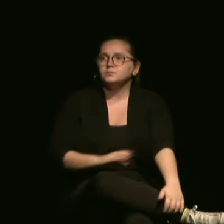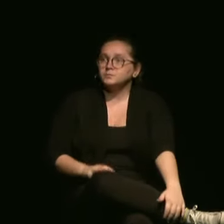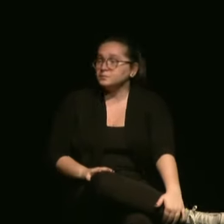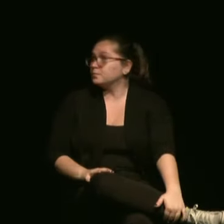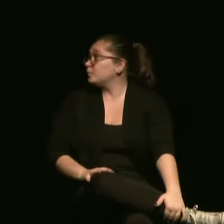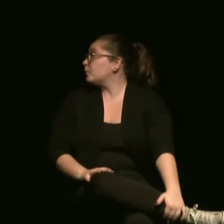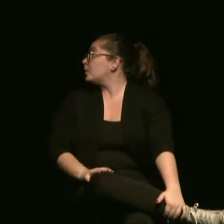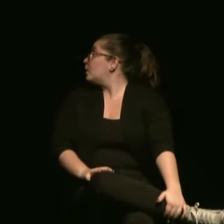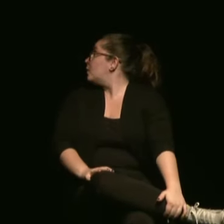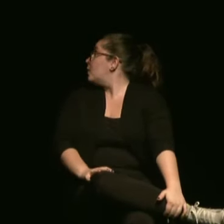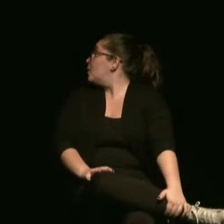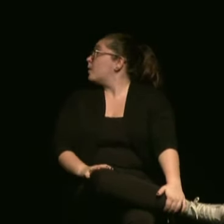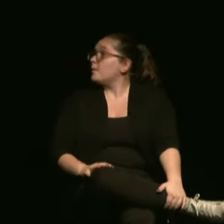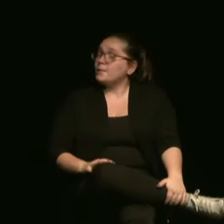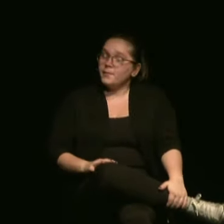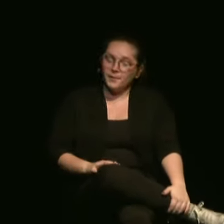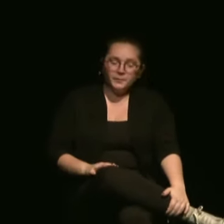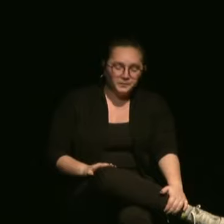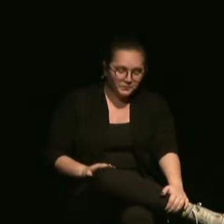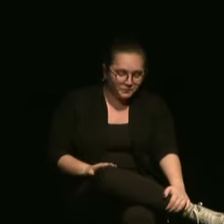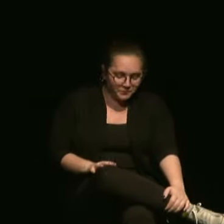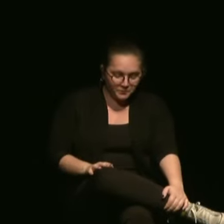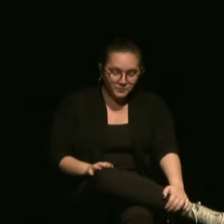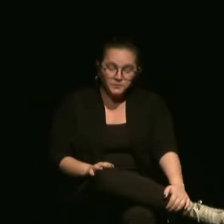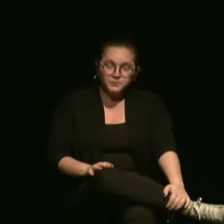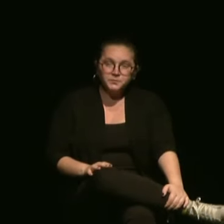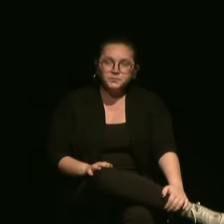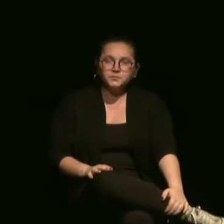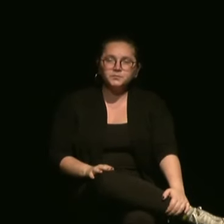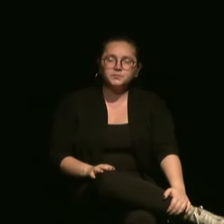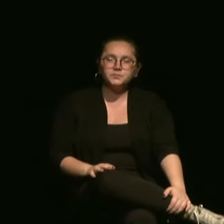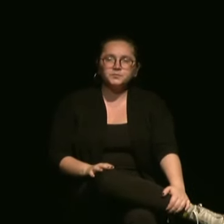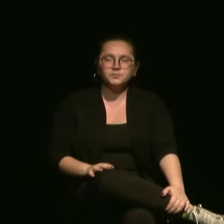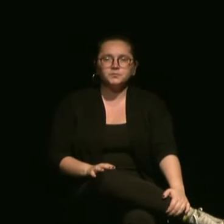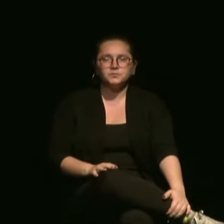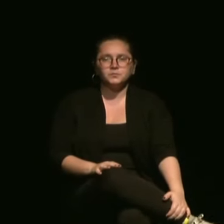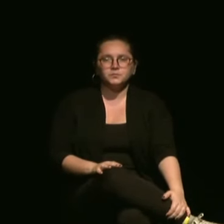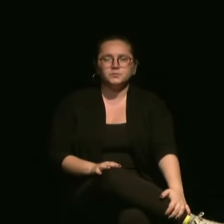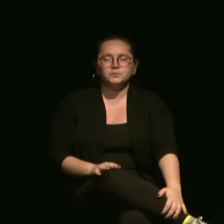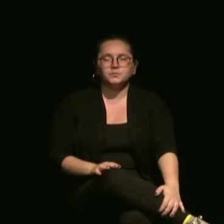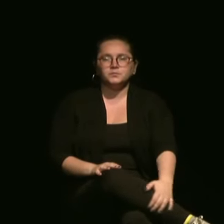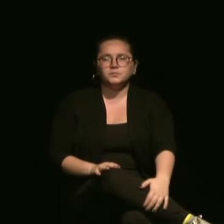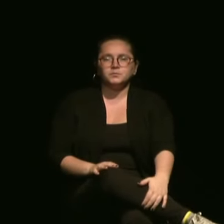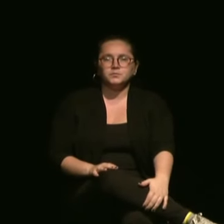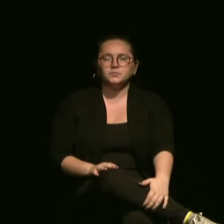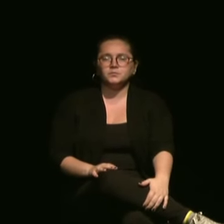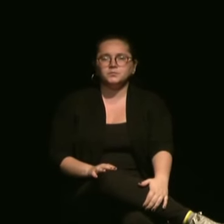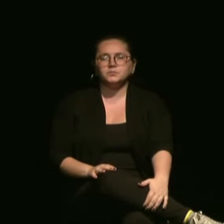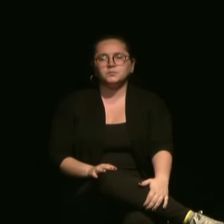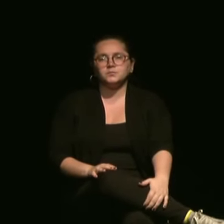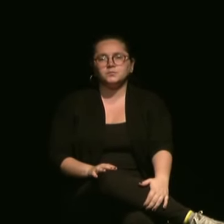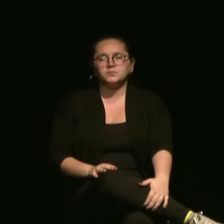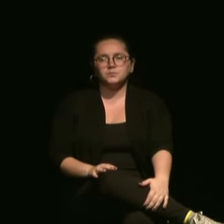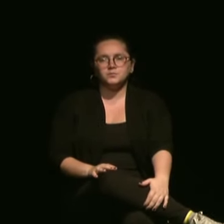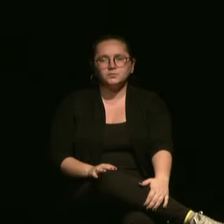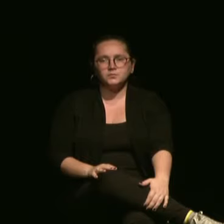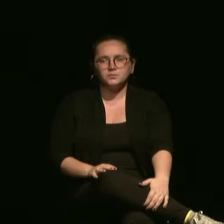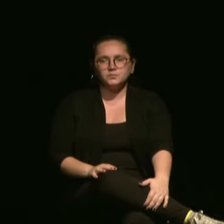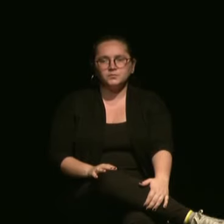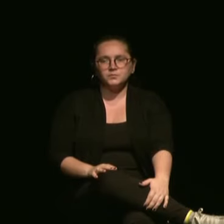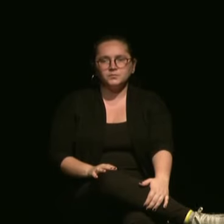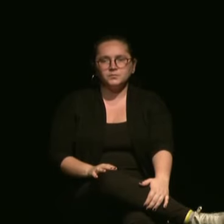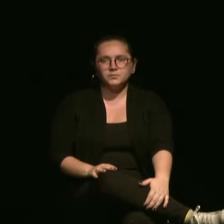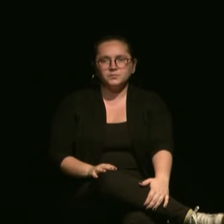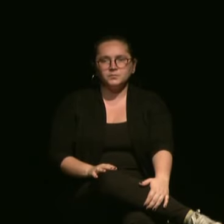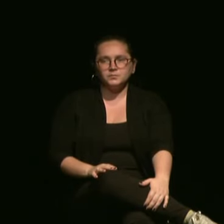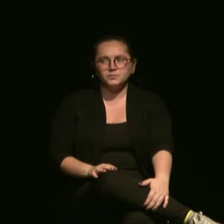Excuse me, how did it happen when the woman came into the gas chamber? Were you yourself already in the gas chamber or did